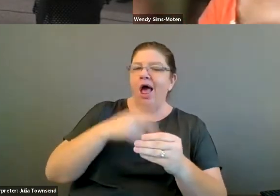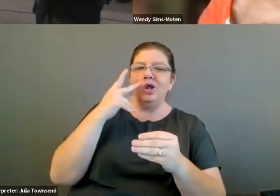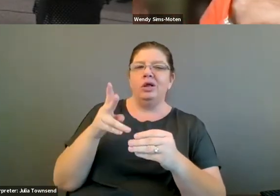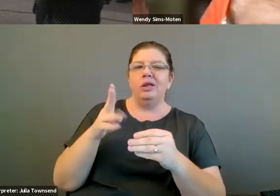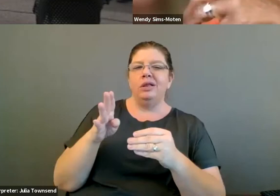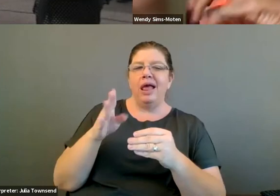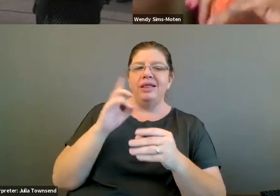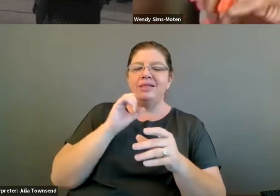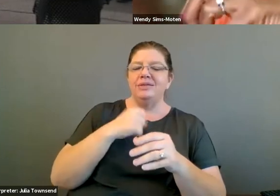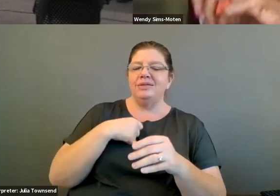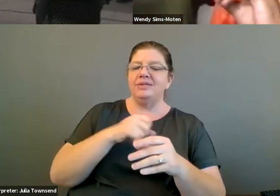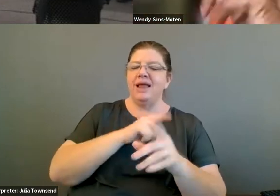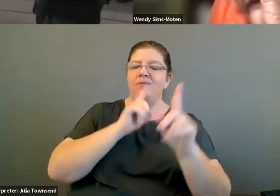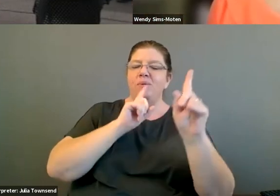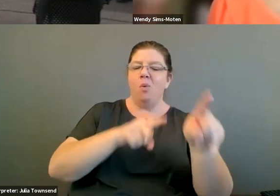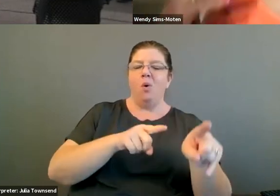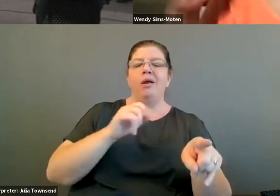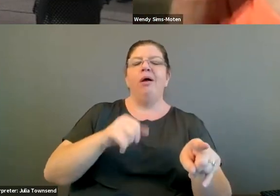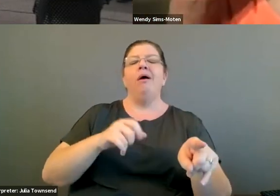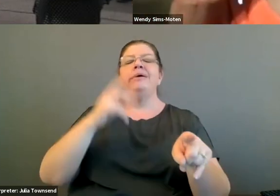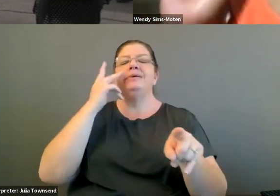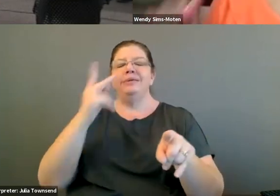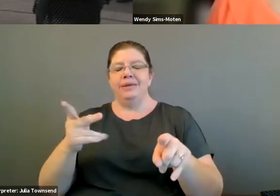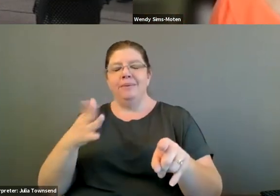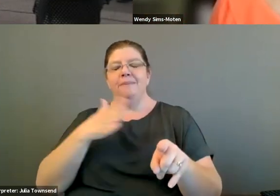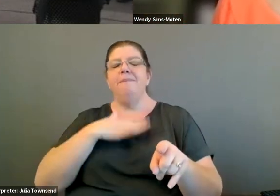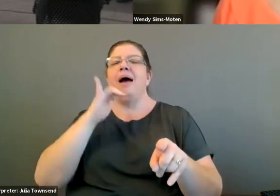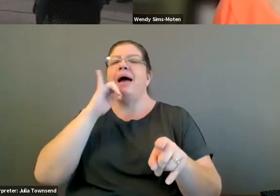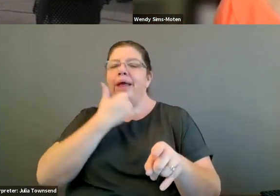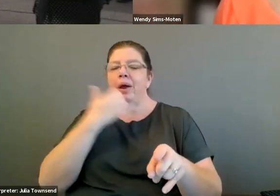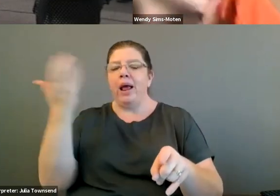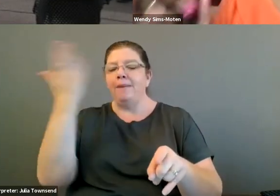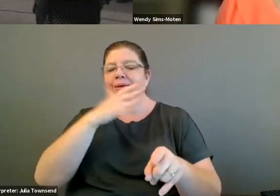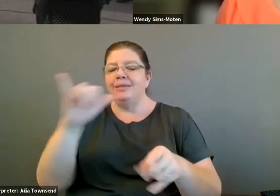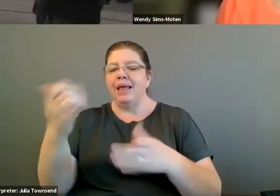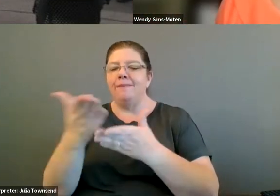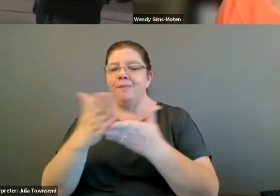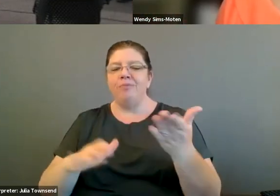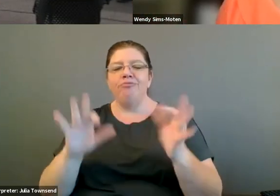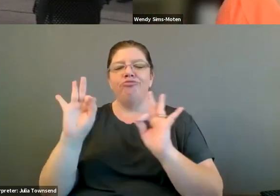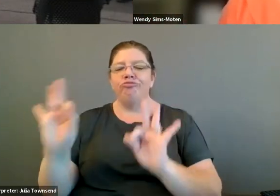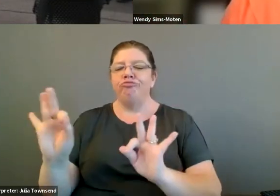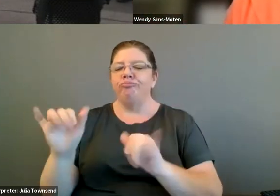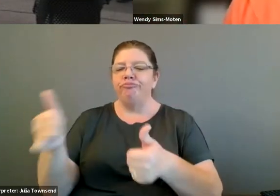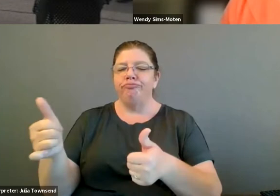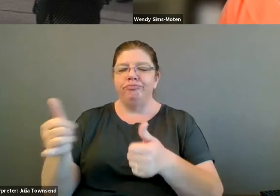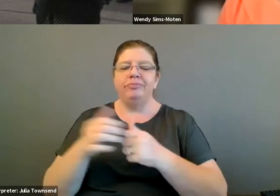staff report. I just seen various there. So it was me, my error in missing that part. So. You're fine.